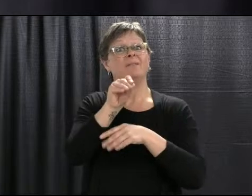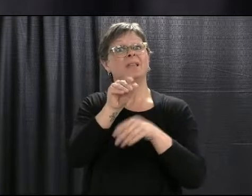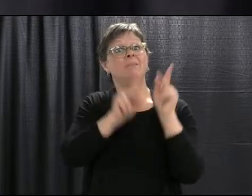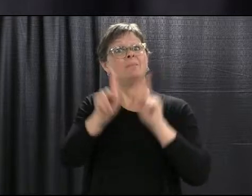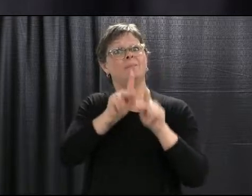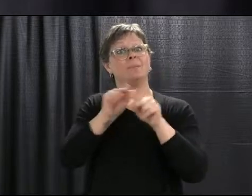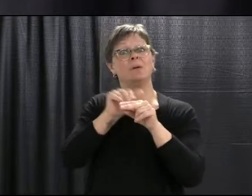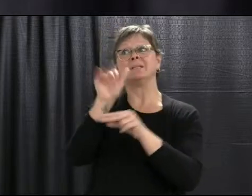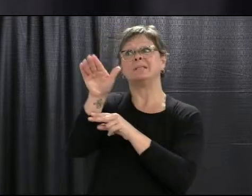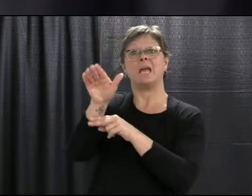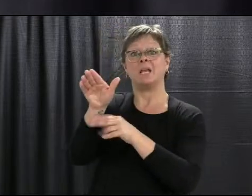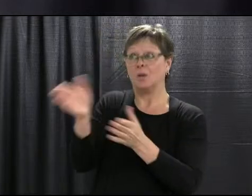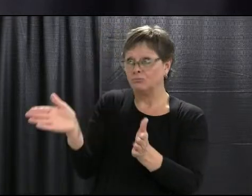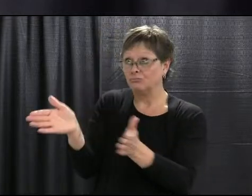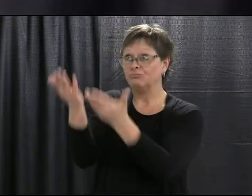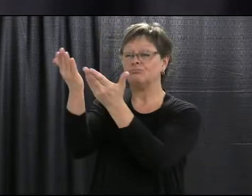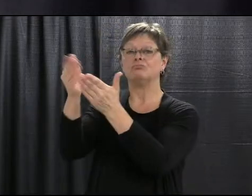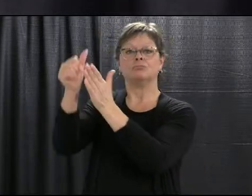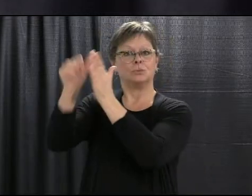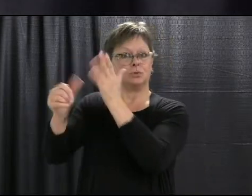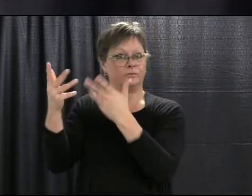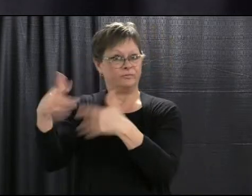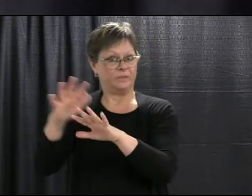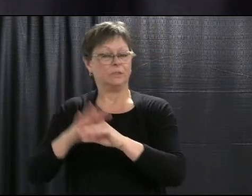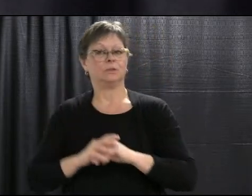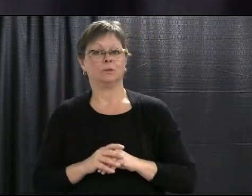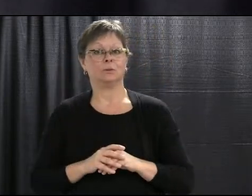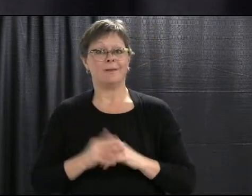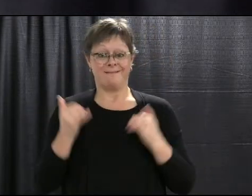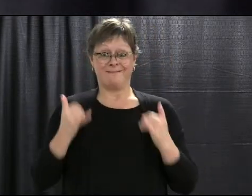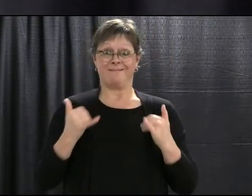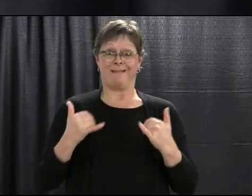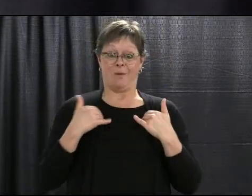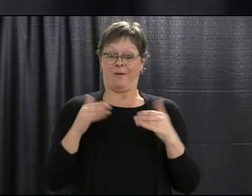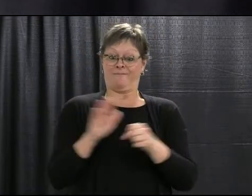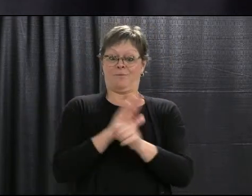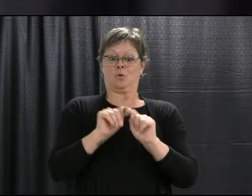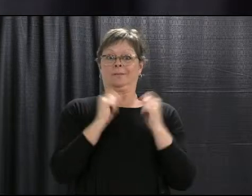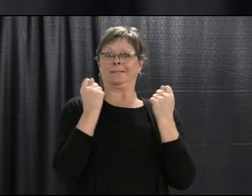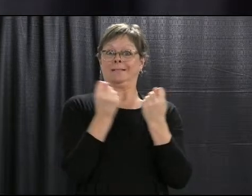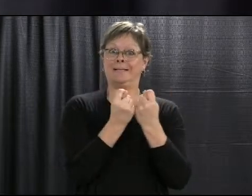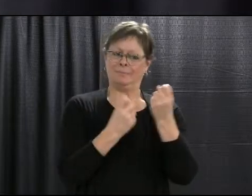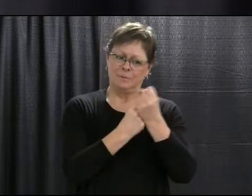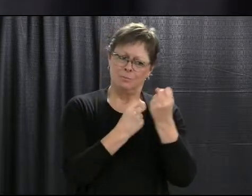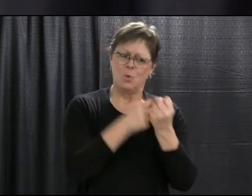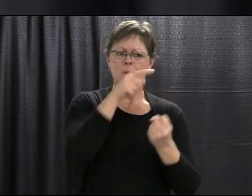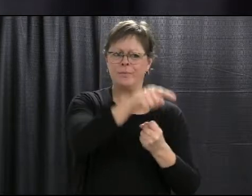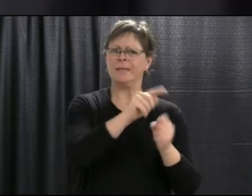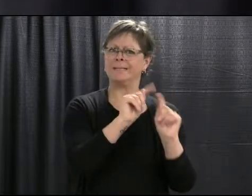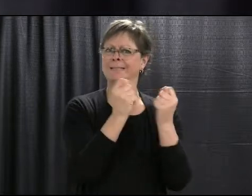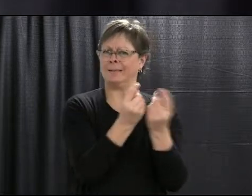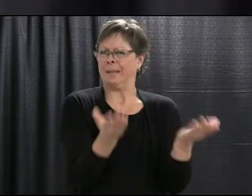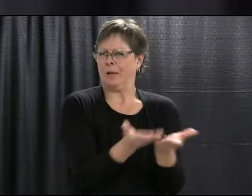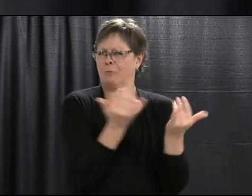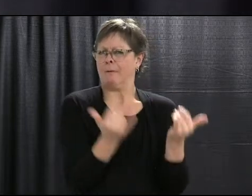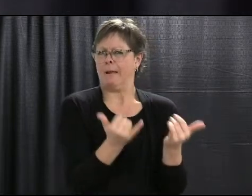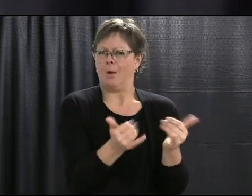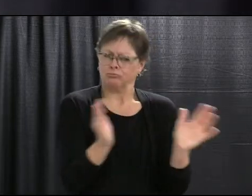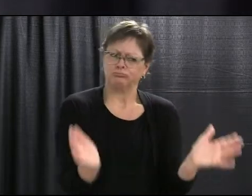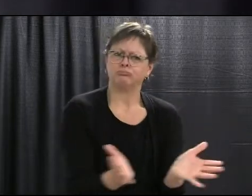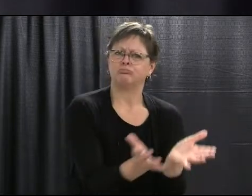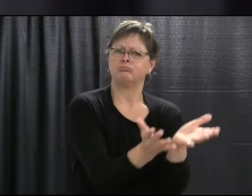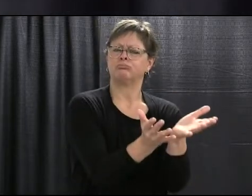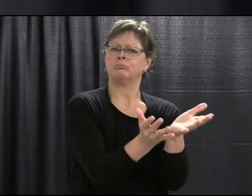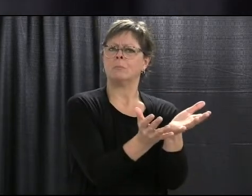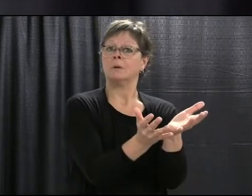there. So now with a full team, and as we build and we support our heart teams here in this province, we've been